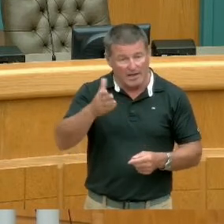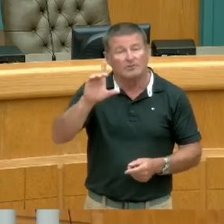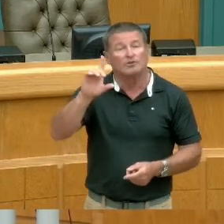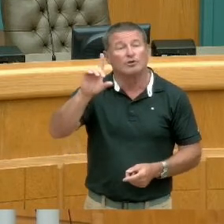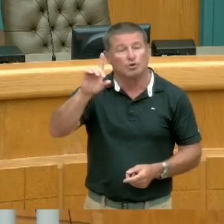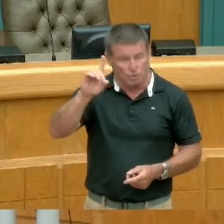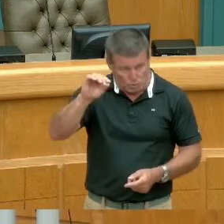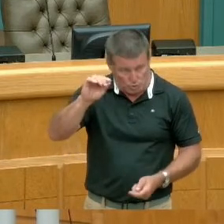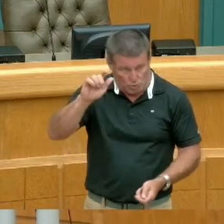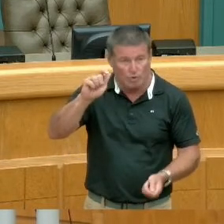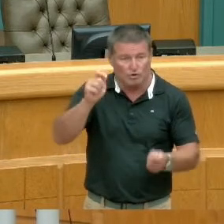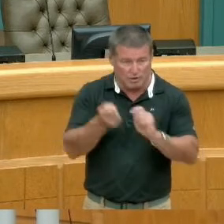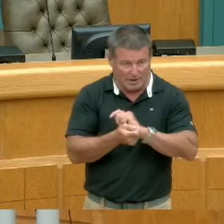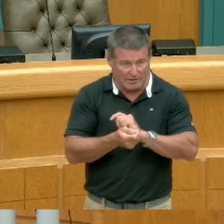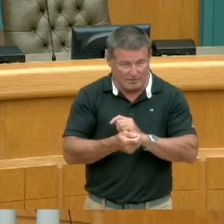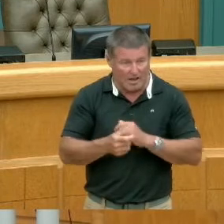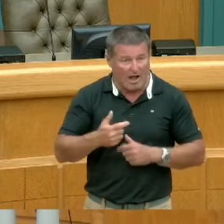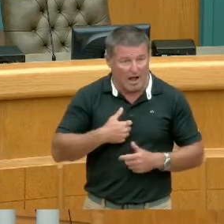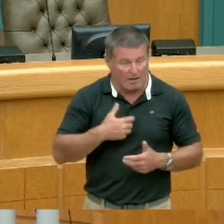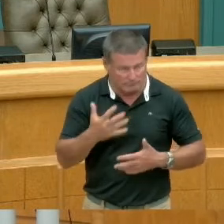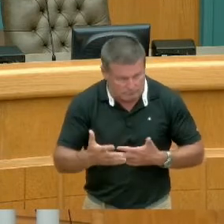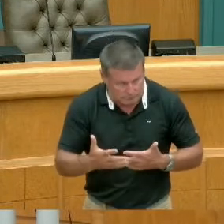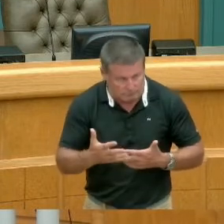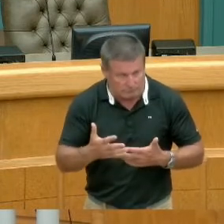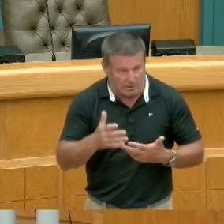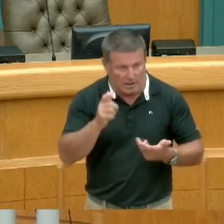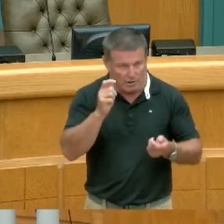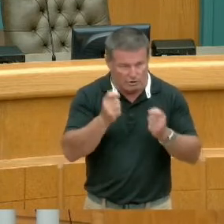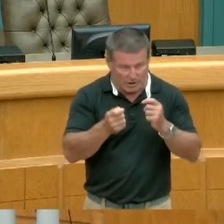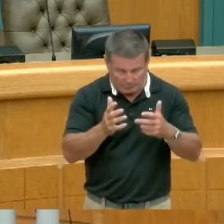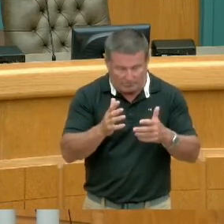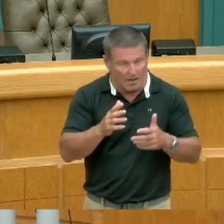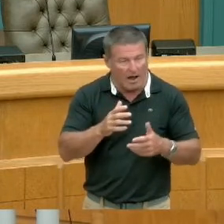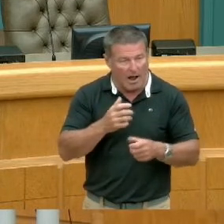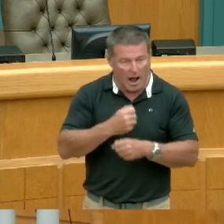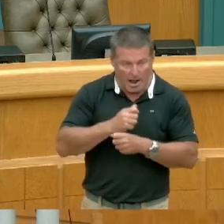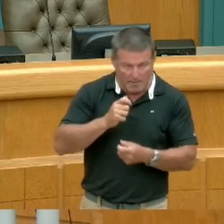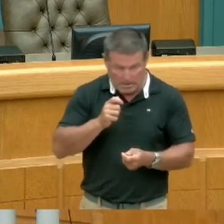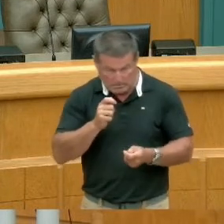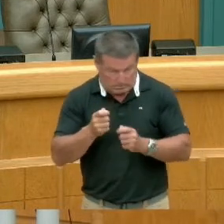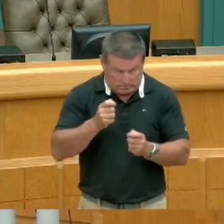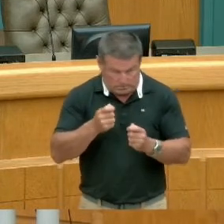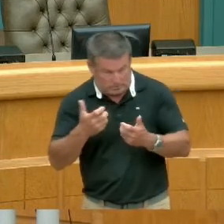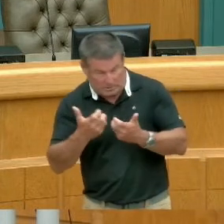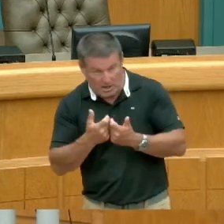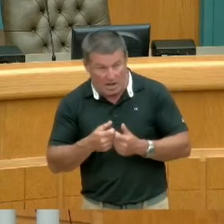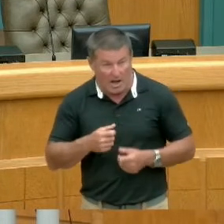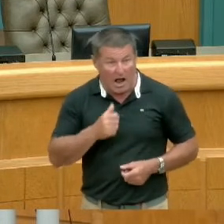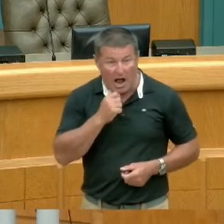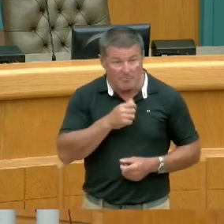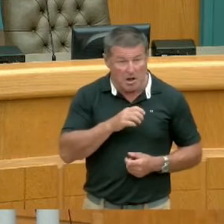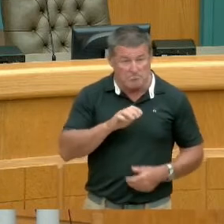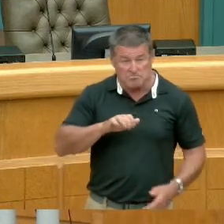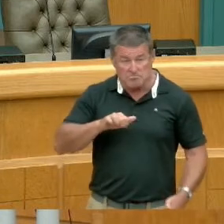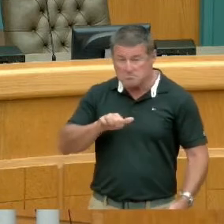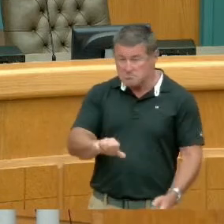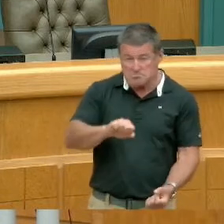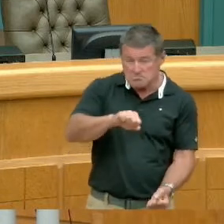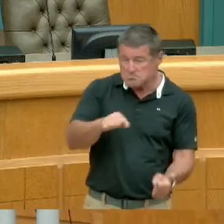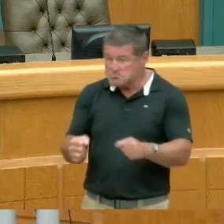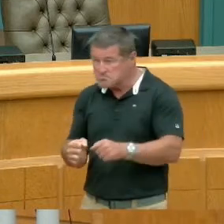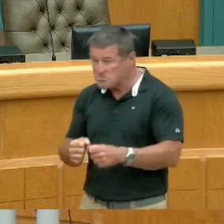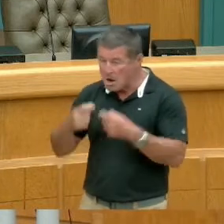adjust, and we adjust. And that's what we're doing. We're not coming to a screeching halt, parking the car, and sitting there crying about it. You